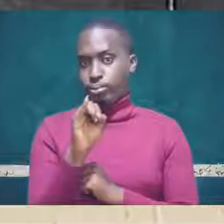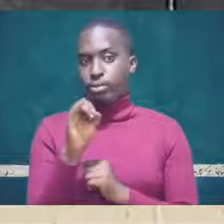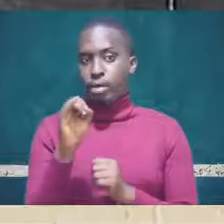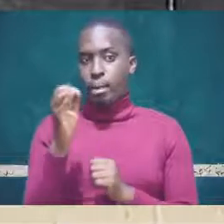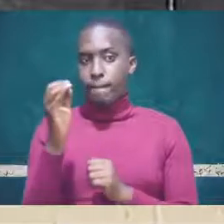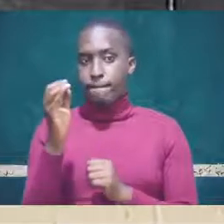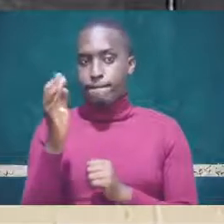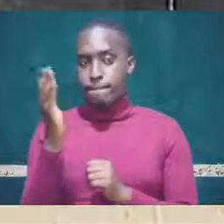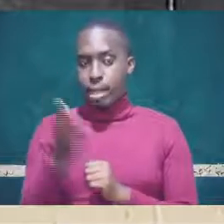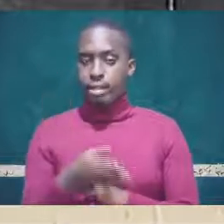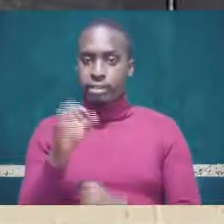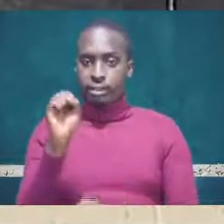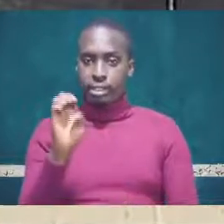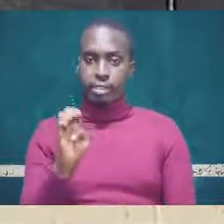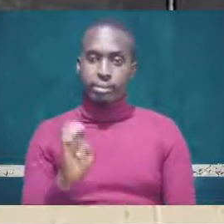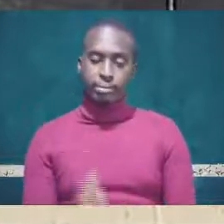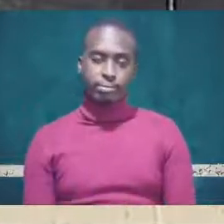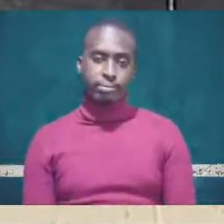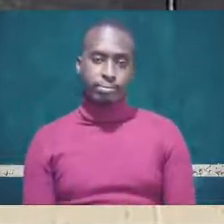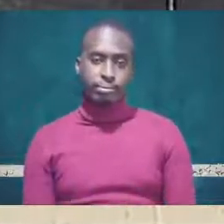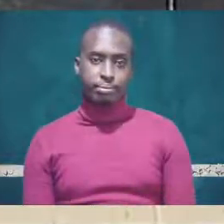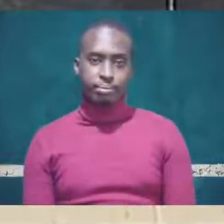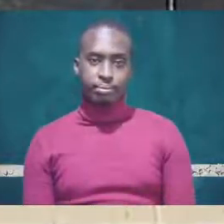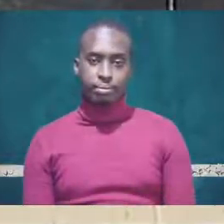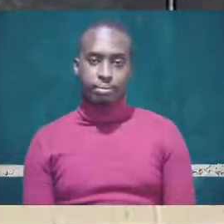per watt? Per second.